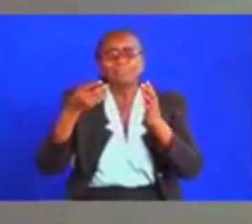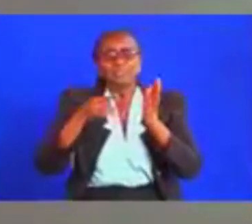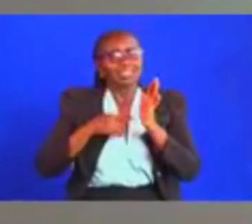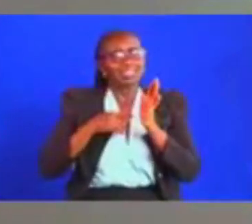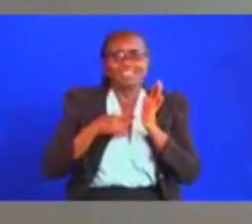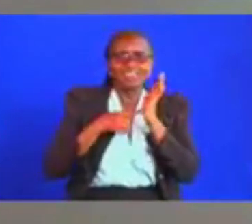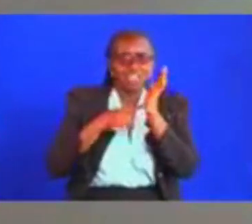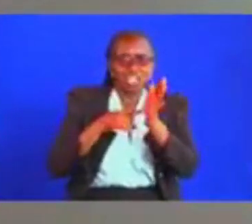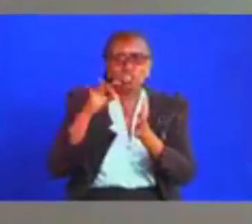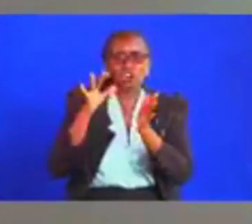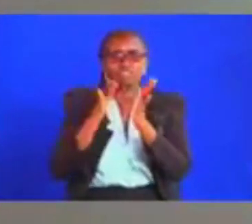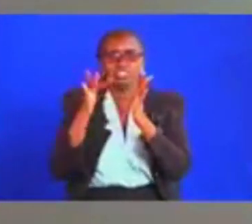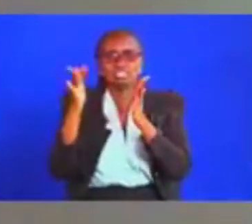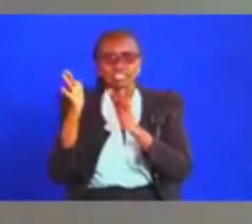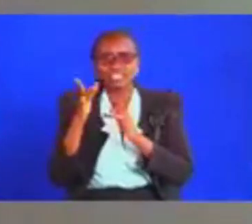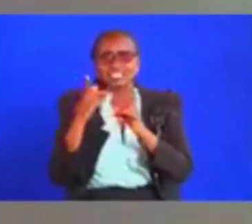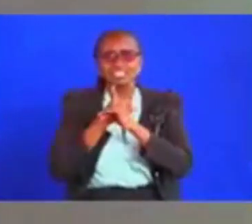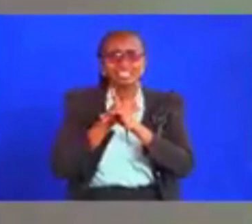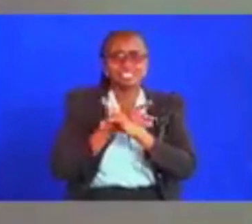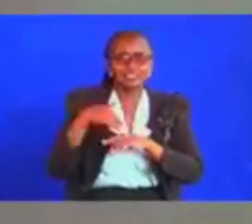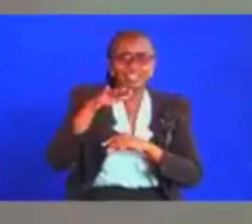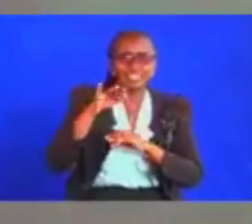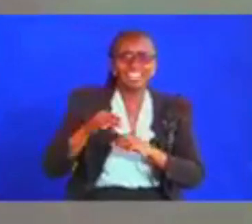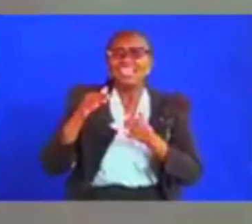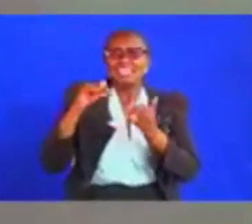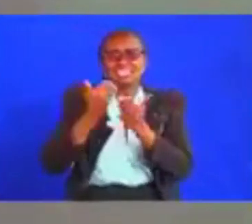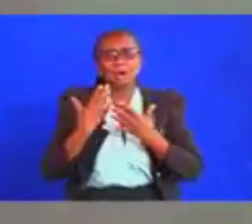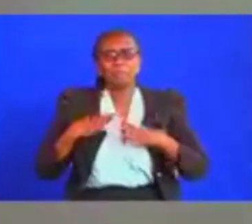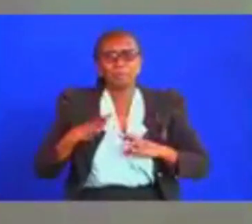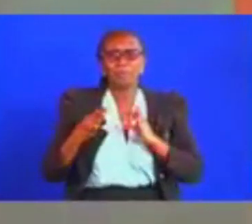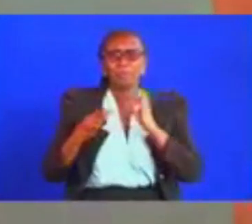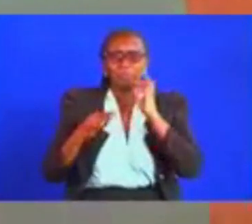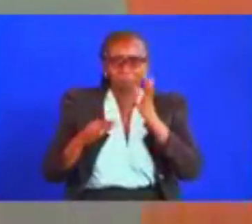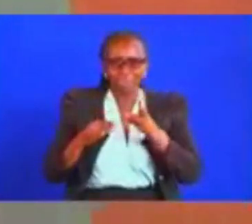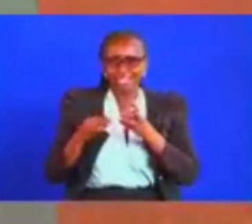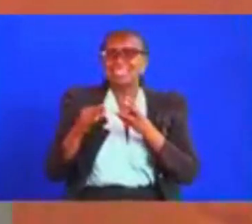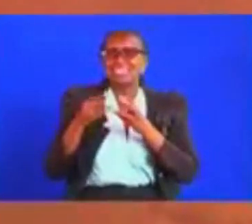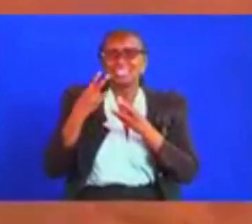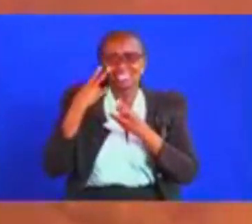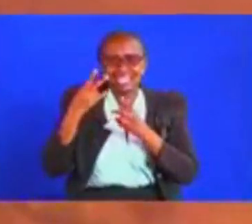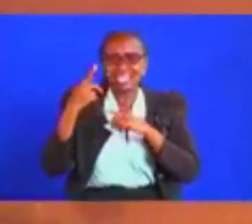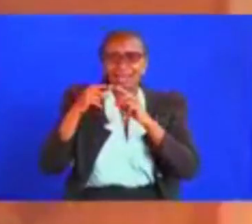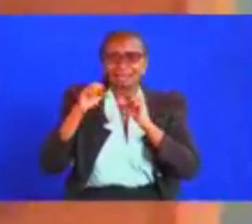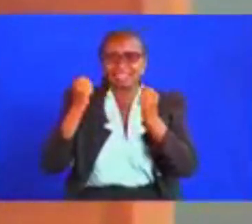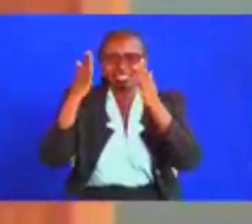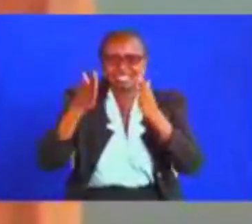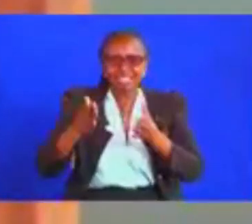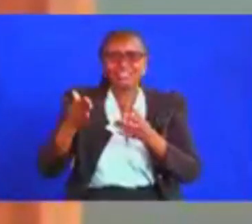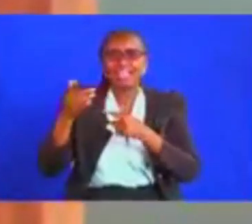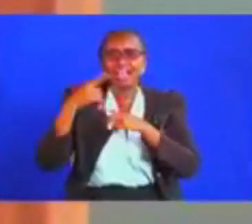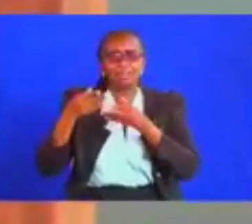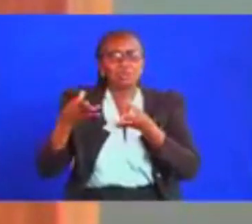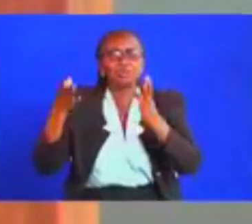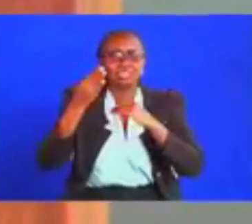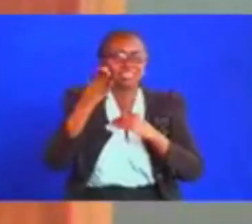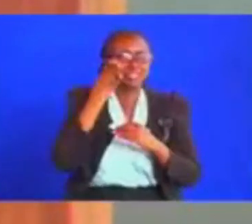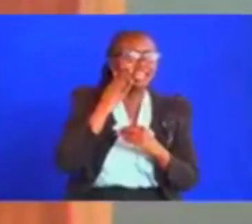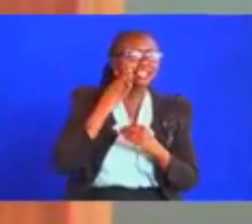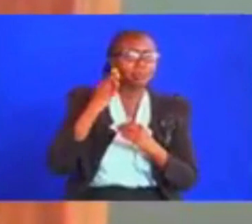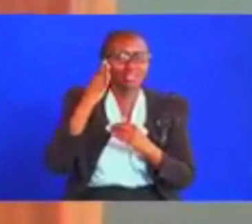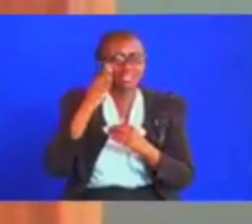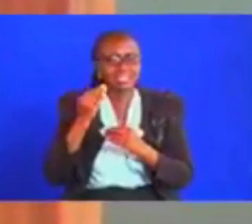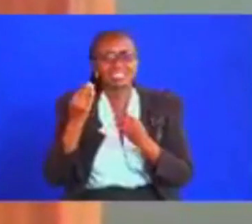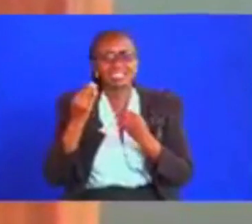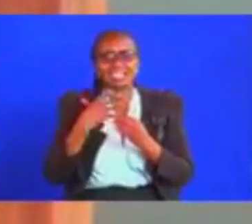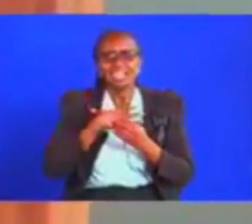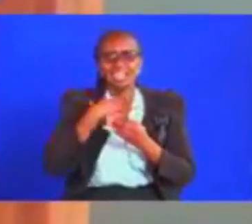God. Non-Christians, some of them would be in their room, and here he comes, the Savior, coming to give them encounters and would build them